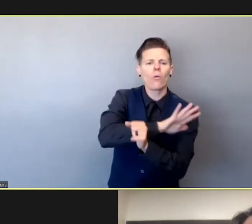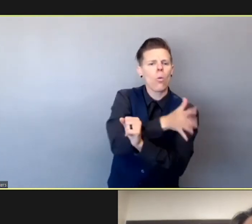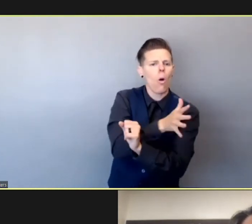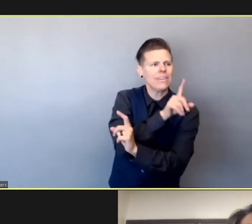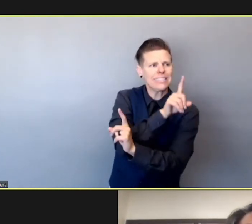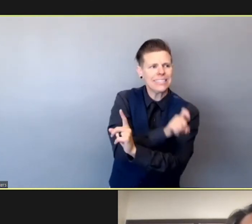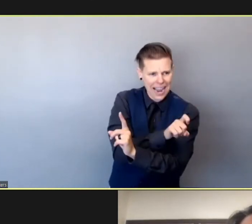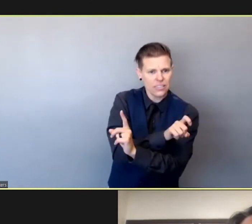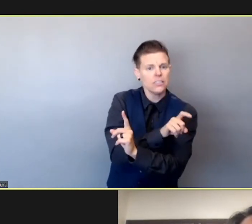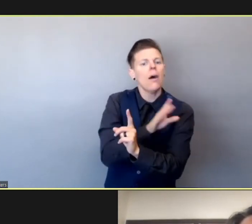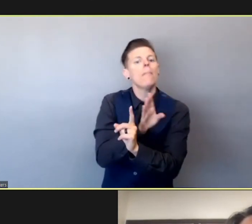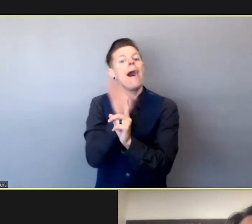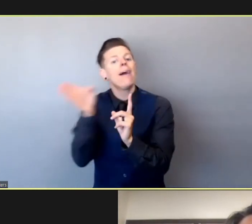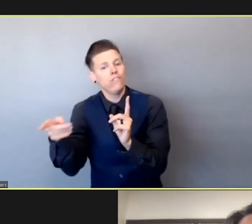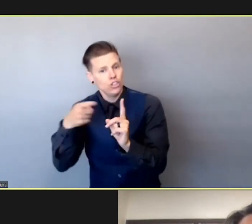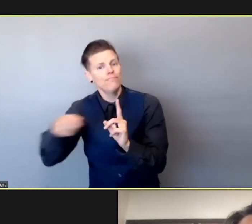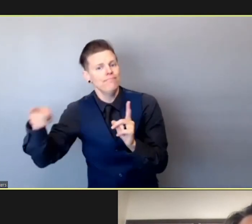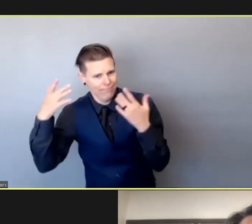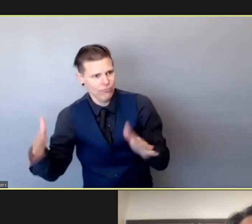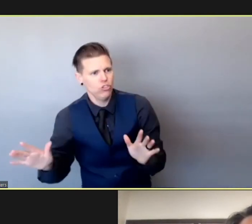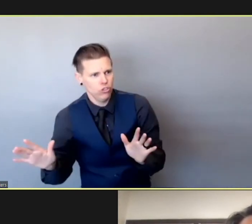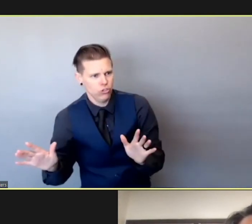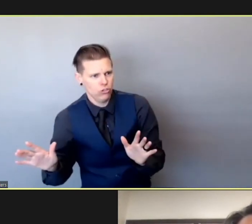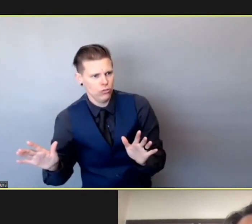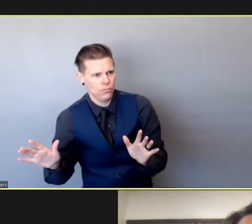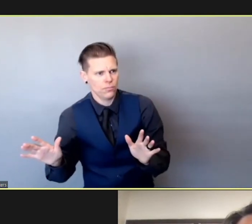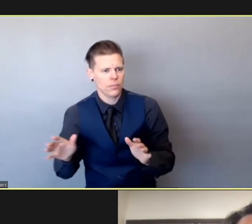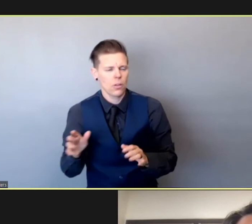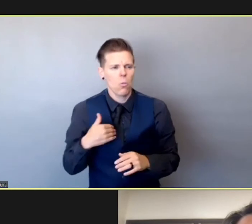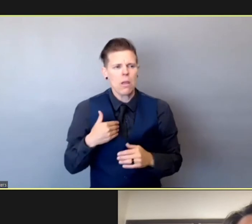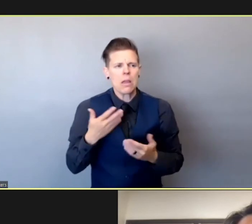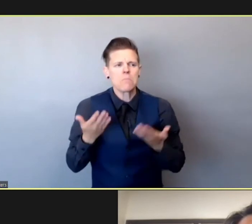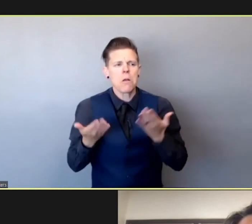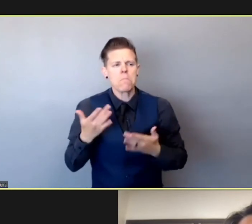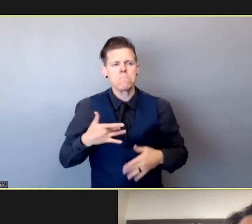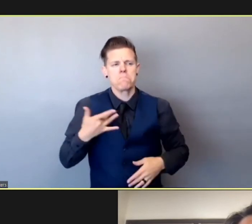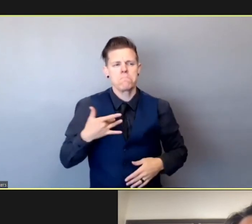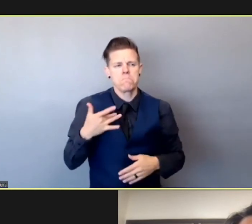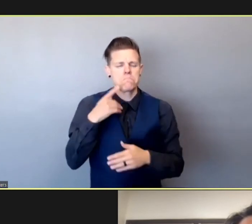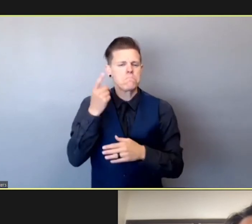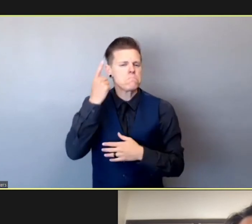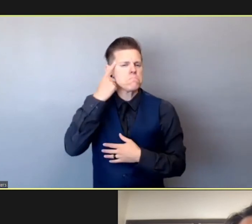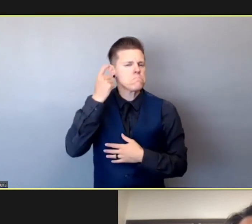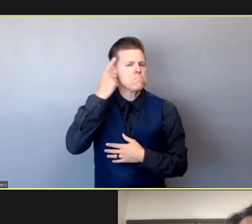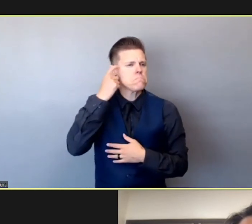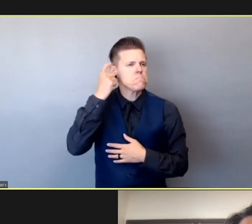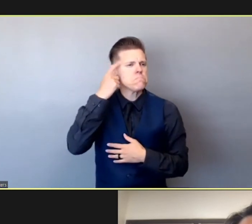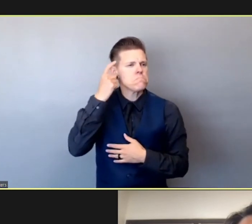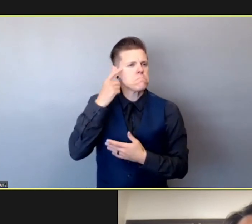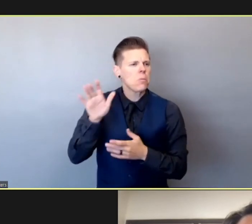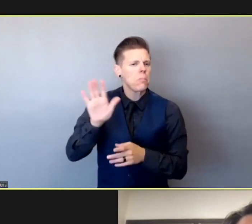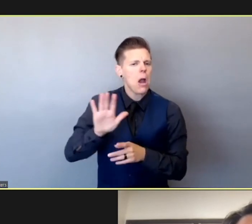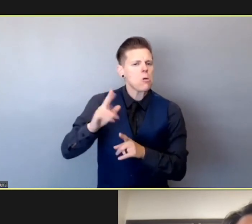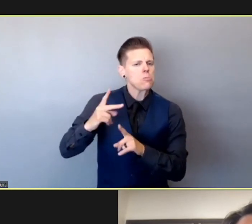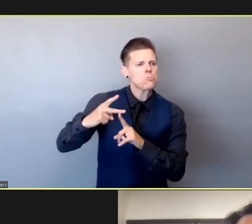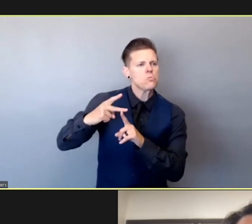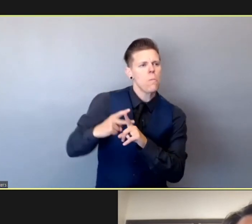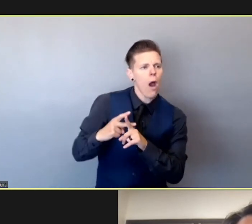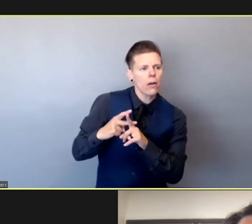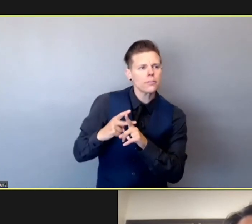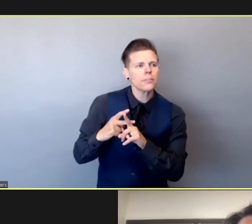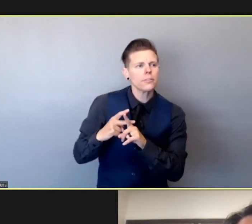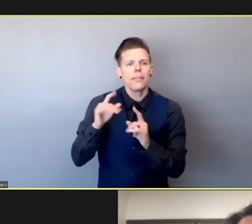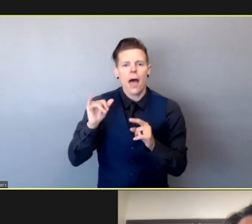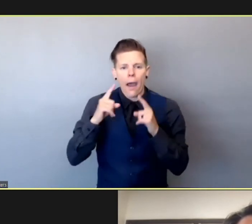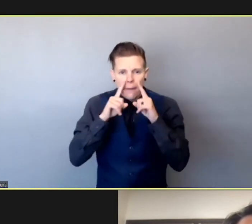it suspicion, that those people who had COVID in their nose like 2 months ago and have it there now, it may well